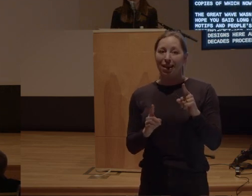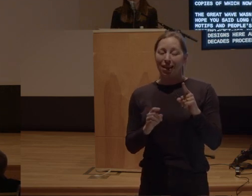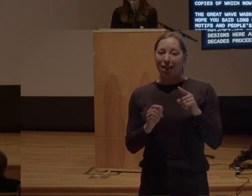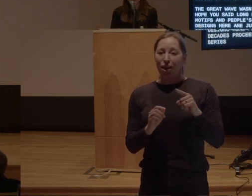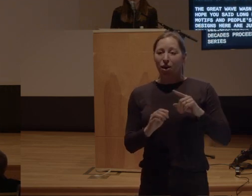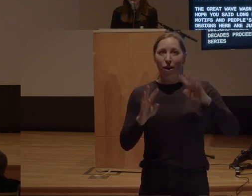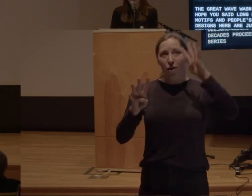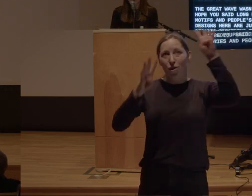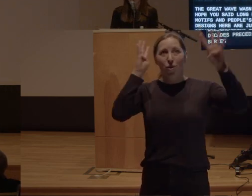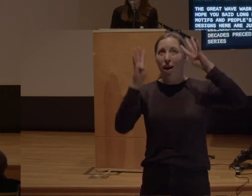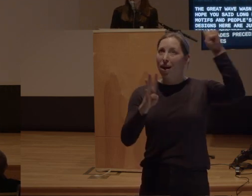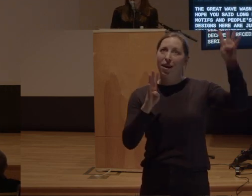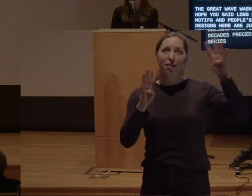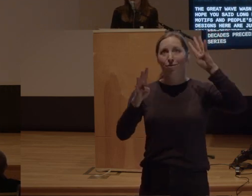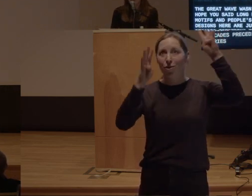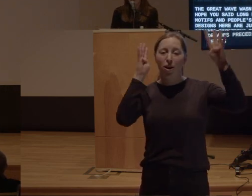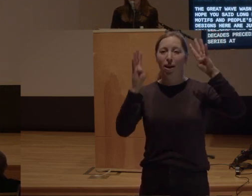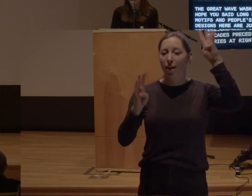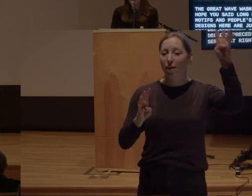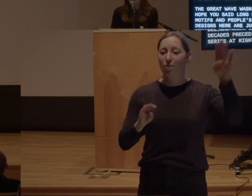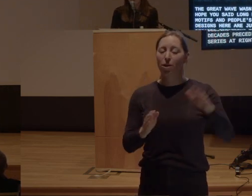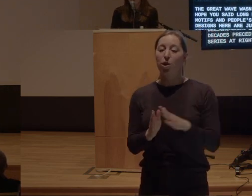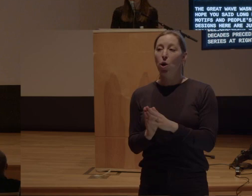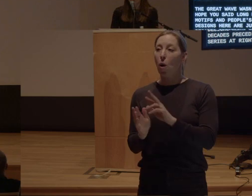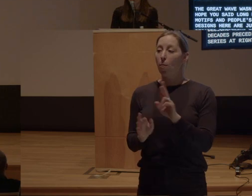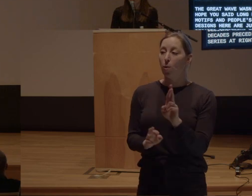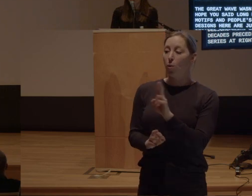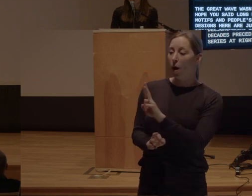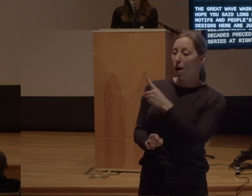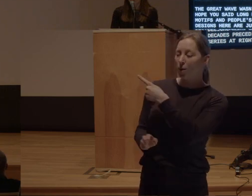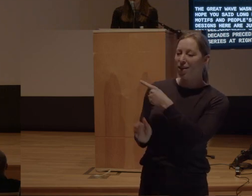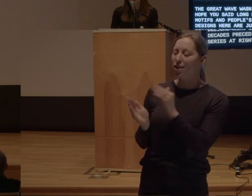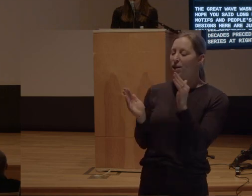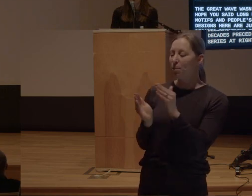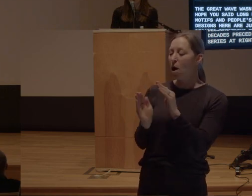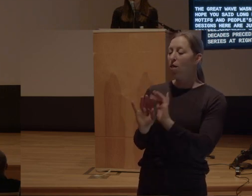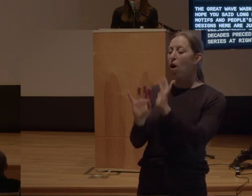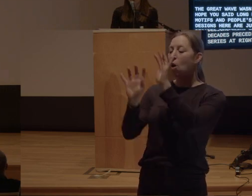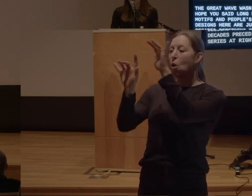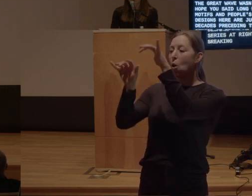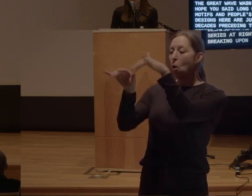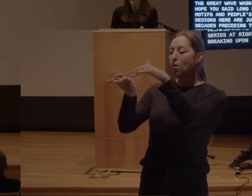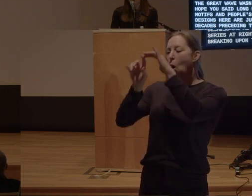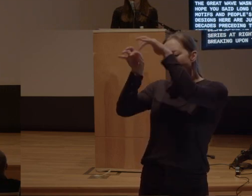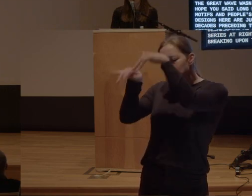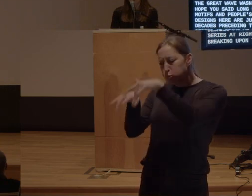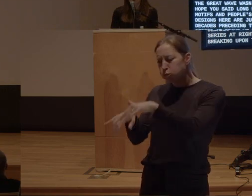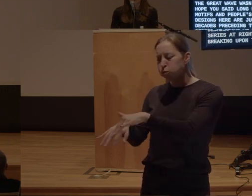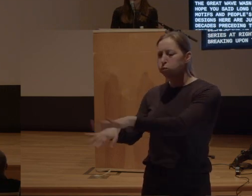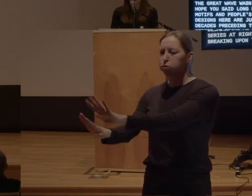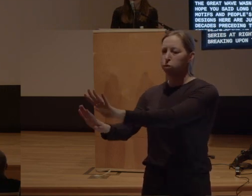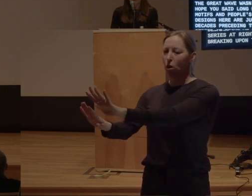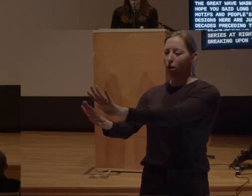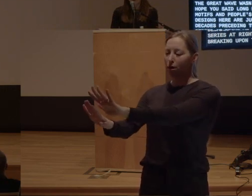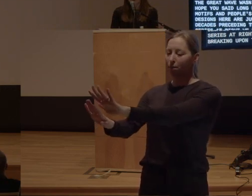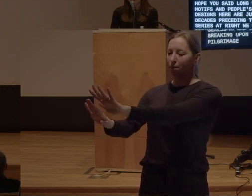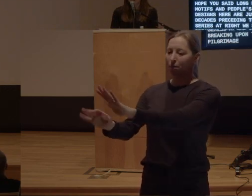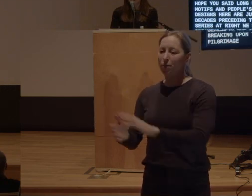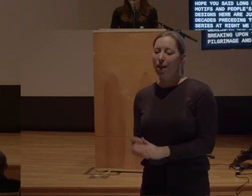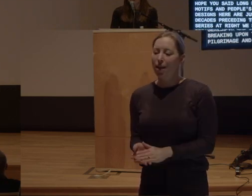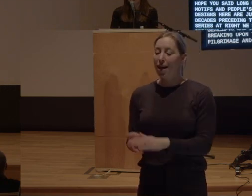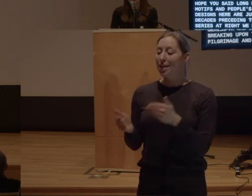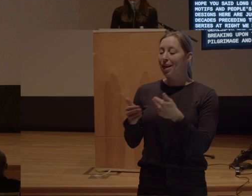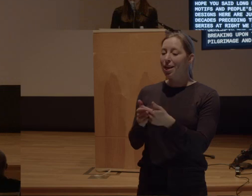series. At right, we see a miniature Great Wave breaking upon the seashore of a popular pilgrimage and